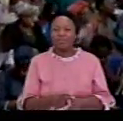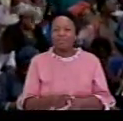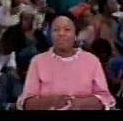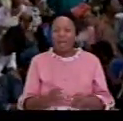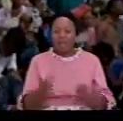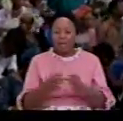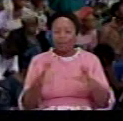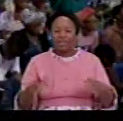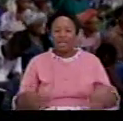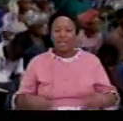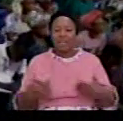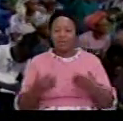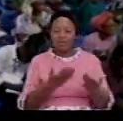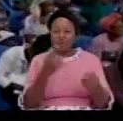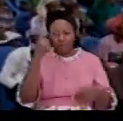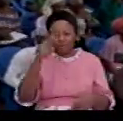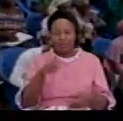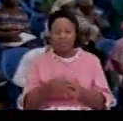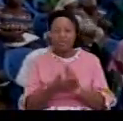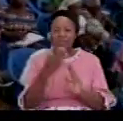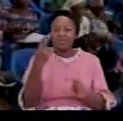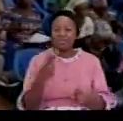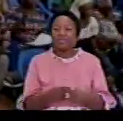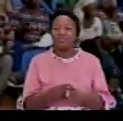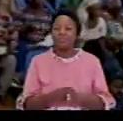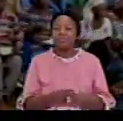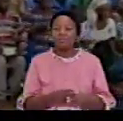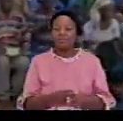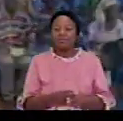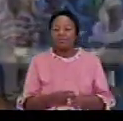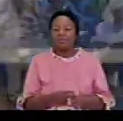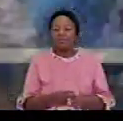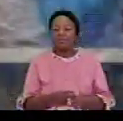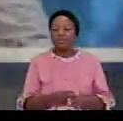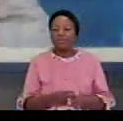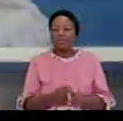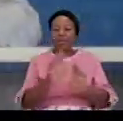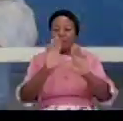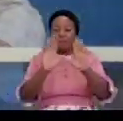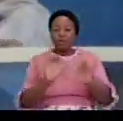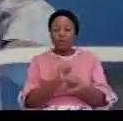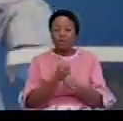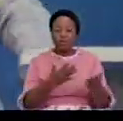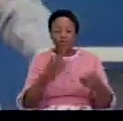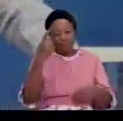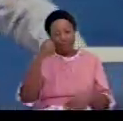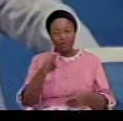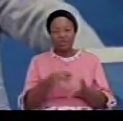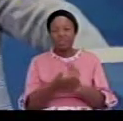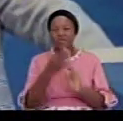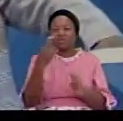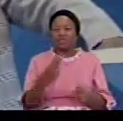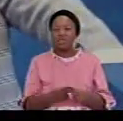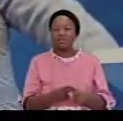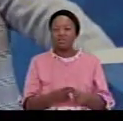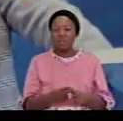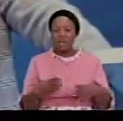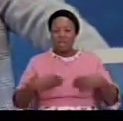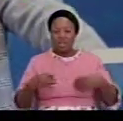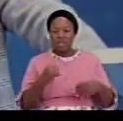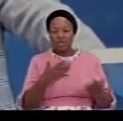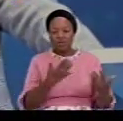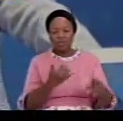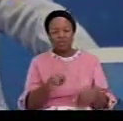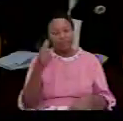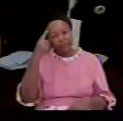Abundant life waiting for you. Miracle waiting for you. healing waiting